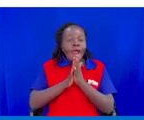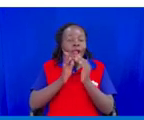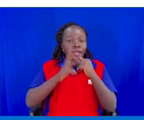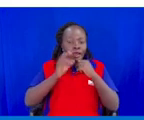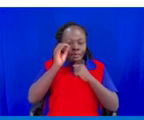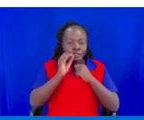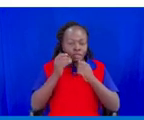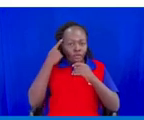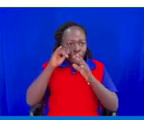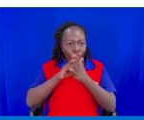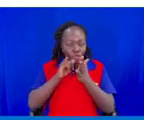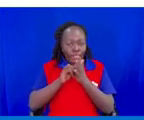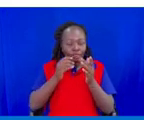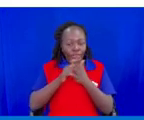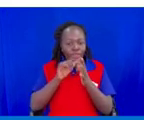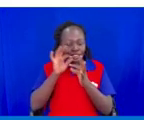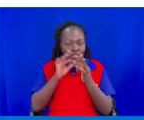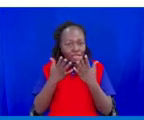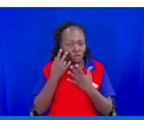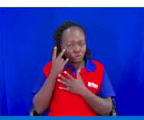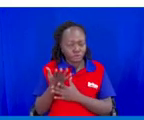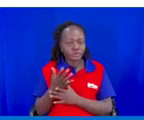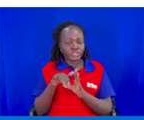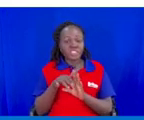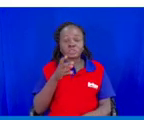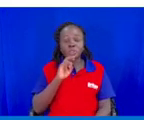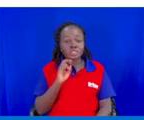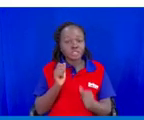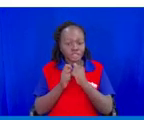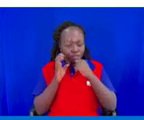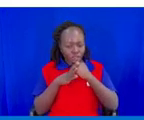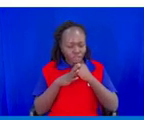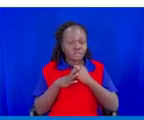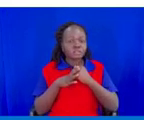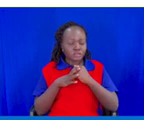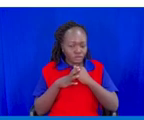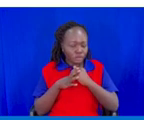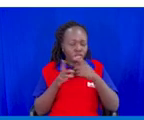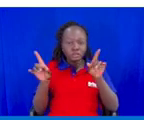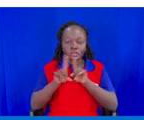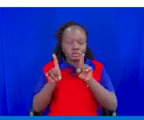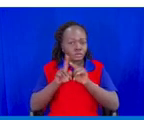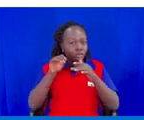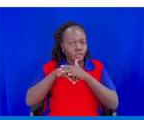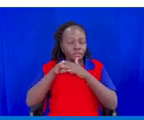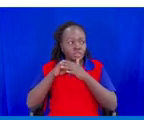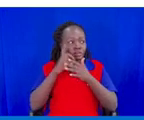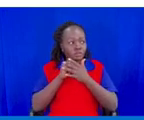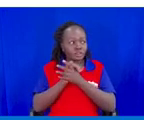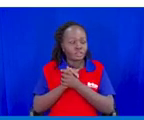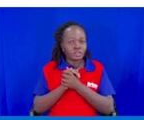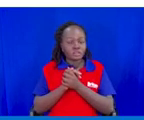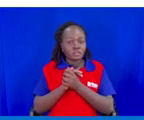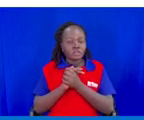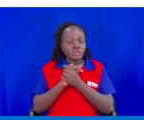assets, these are exactly what it looked like in 2019. These are exactly what it was invested. The